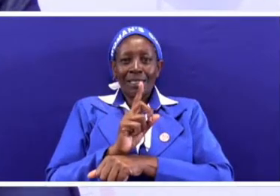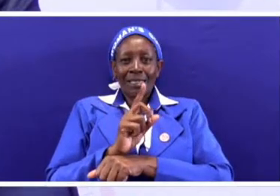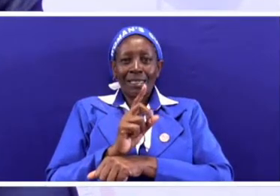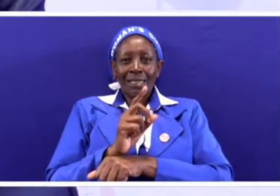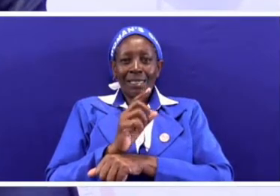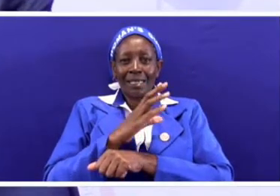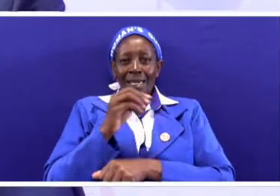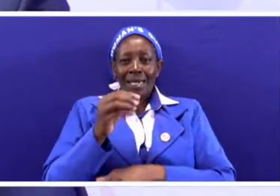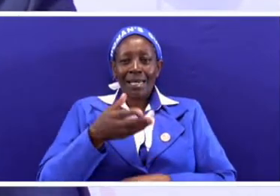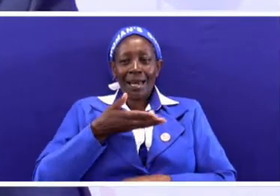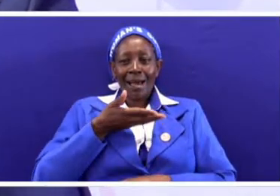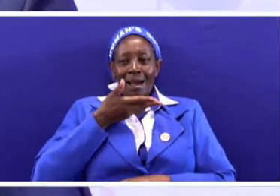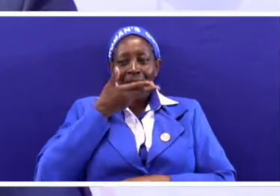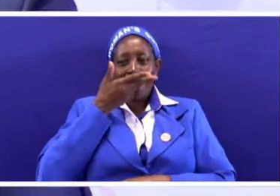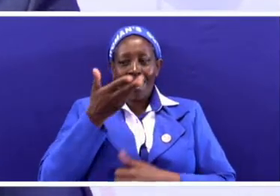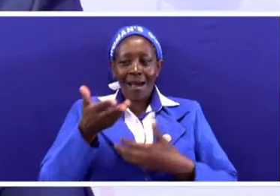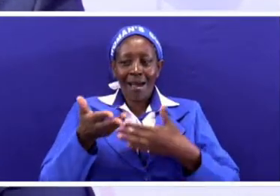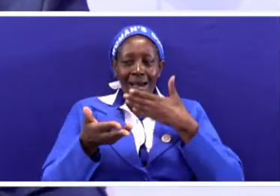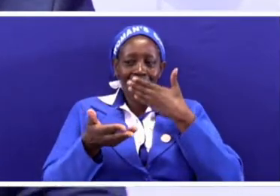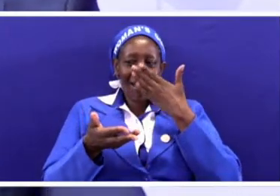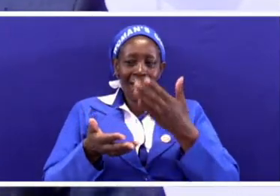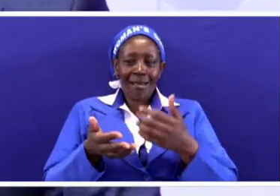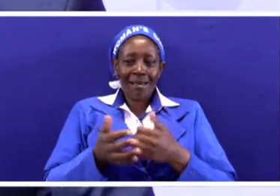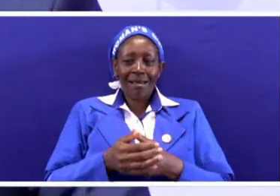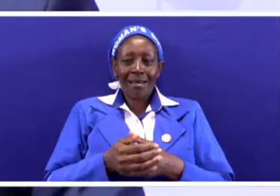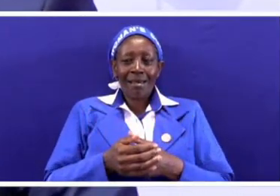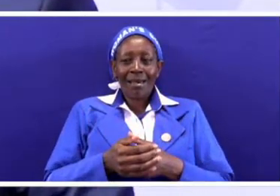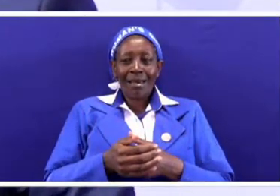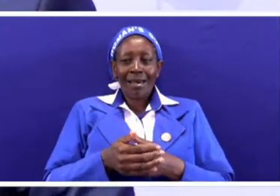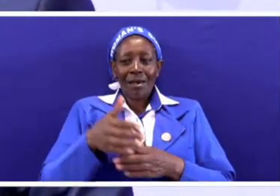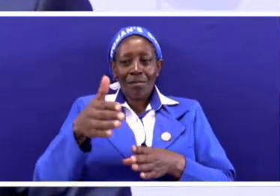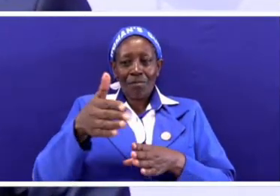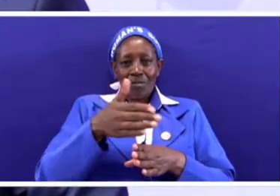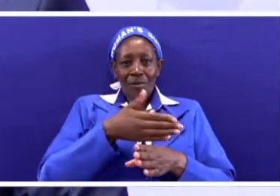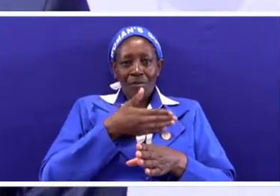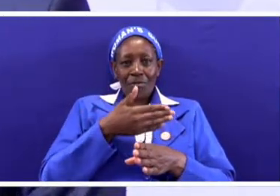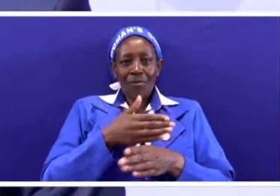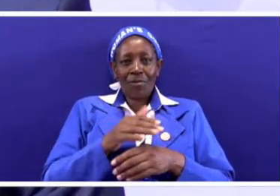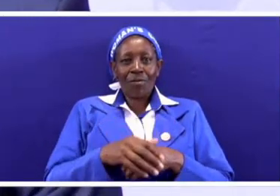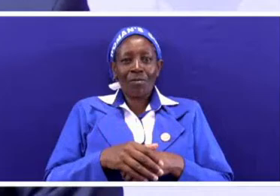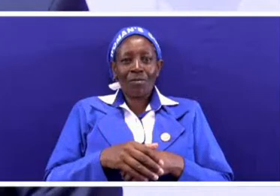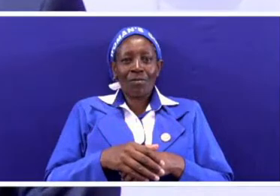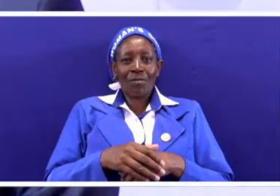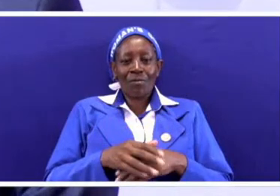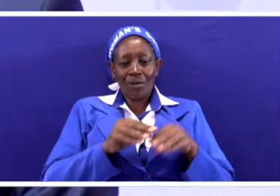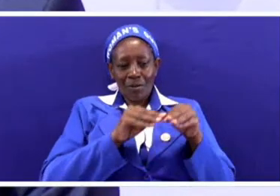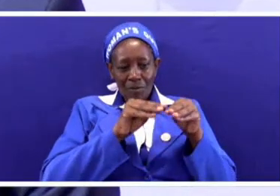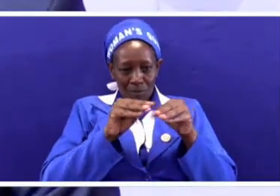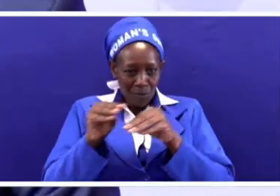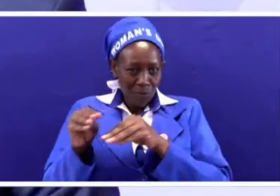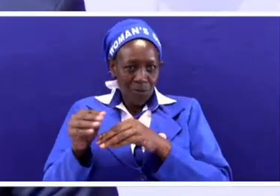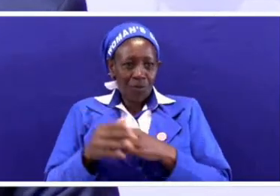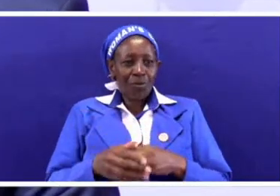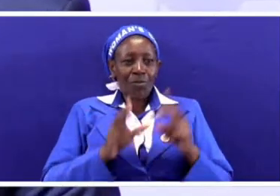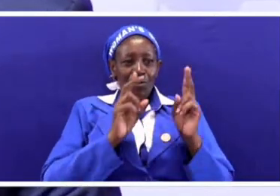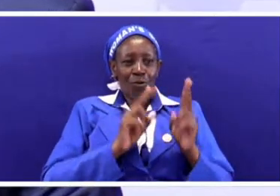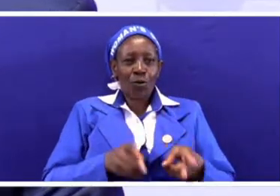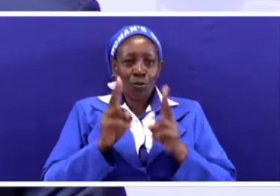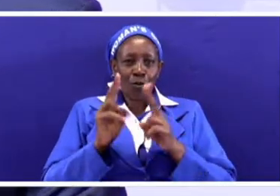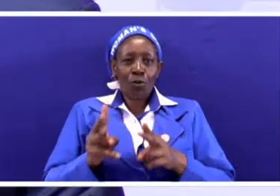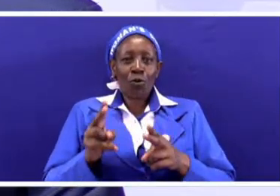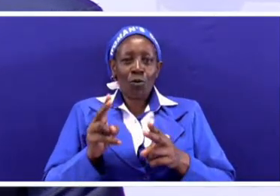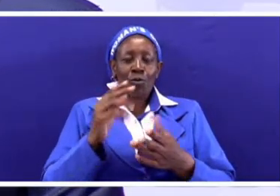response before we could go to the formal sessions. And